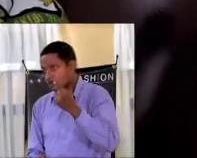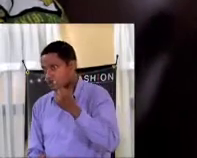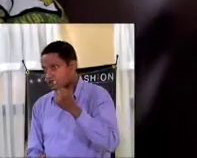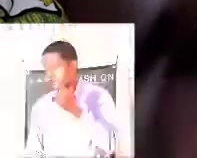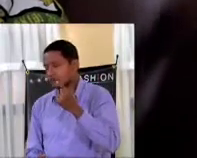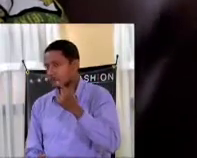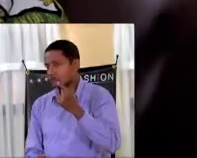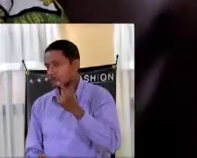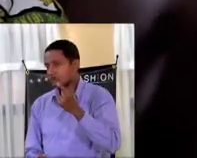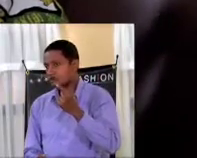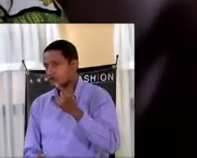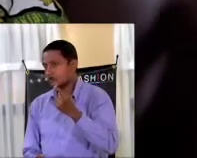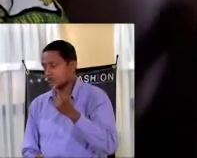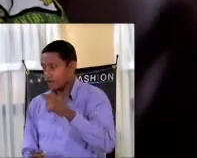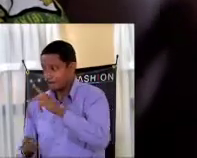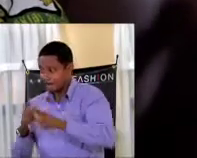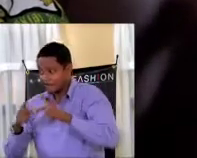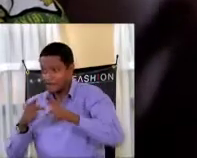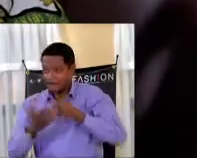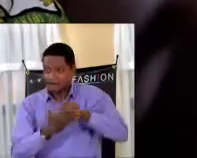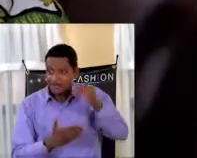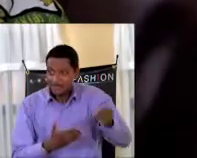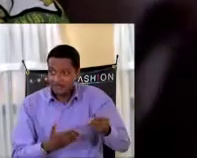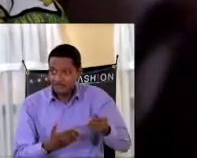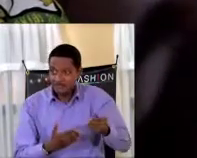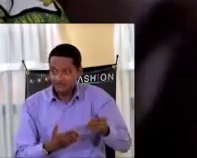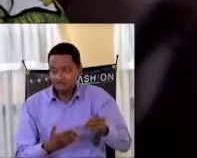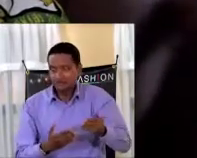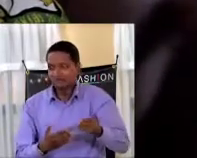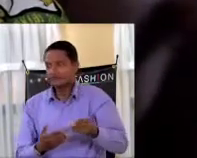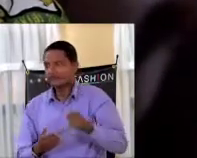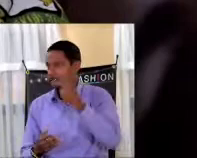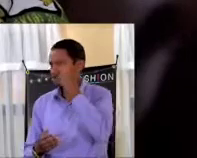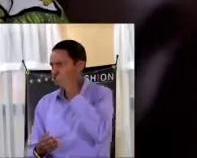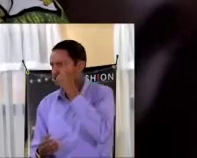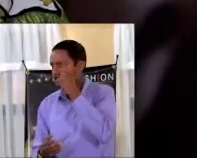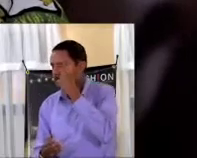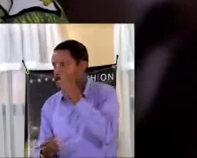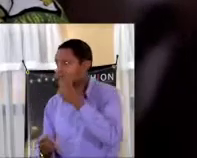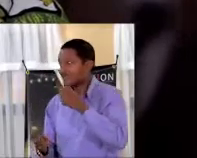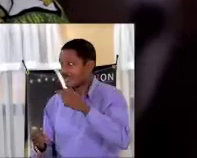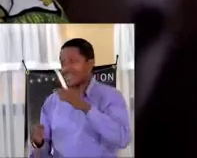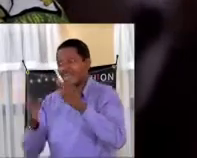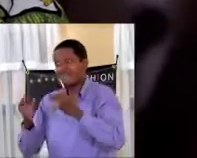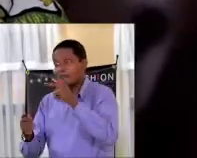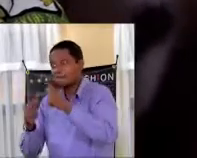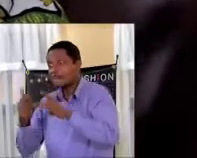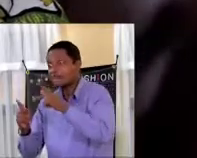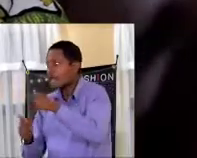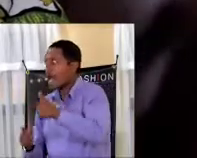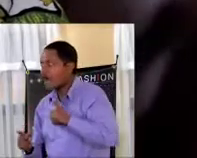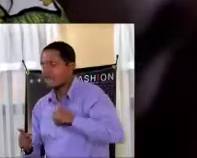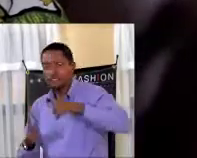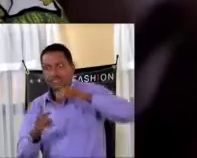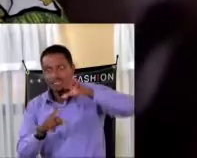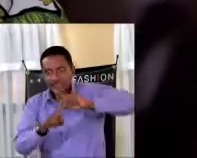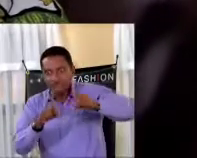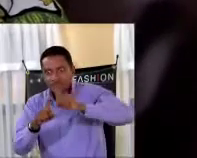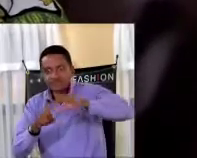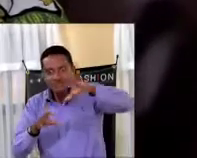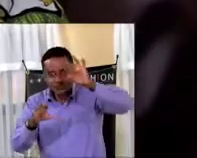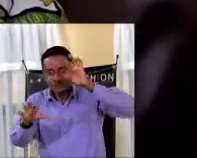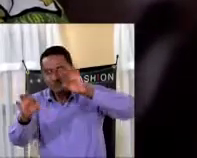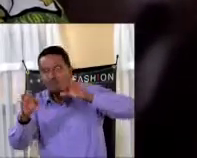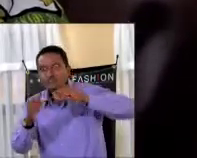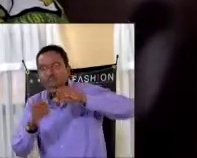of all information. But we're in a market where people have so many options. What is different about your product? And